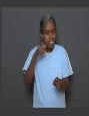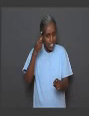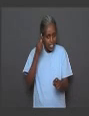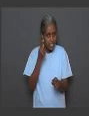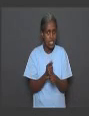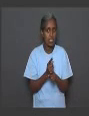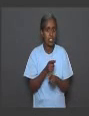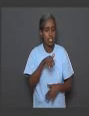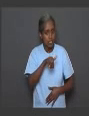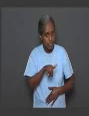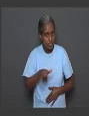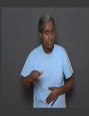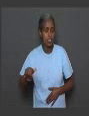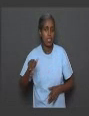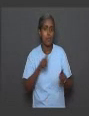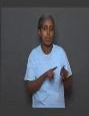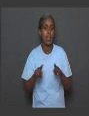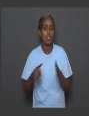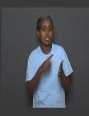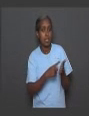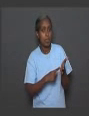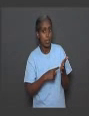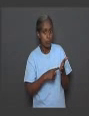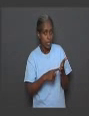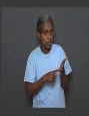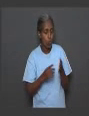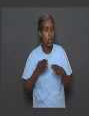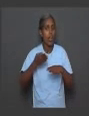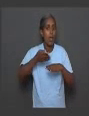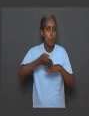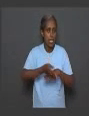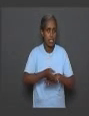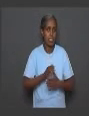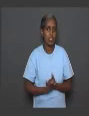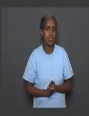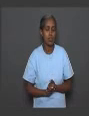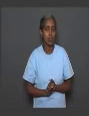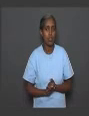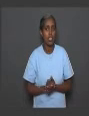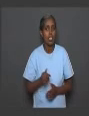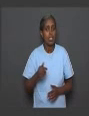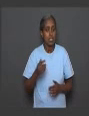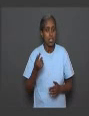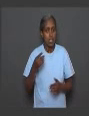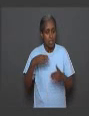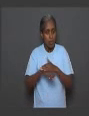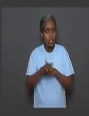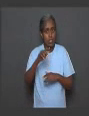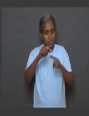exactly the same as the perpendicular bisectors of the outer triangle.